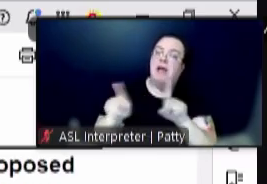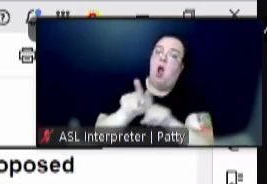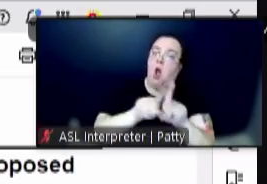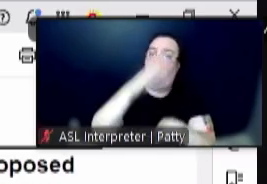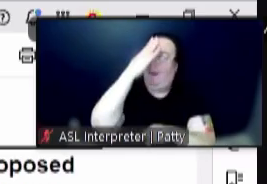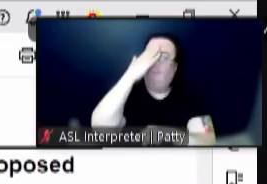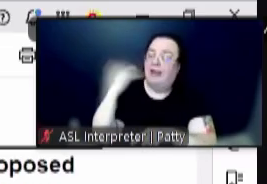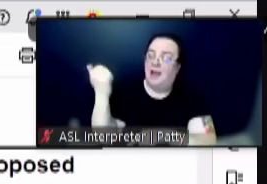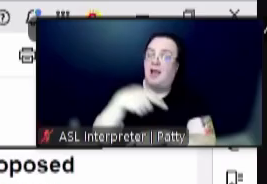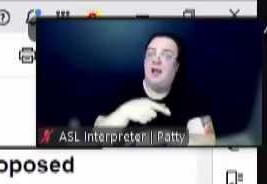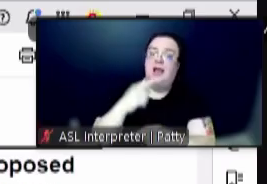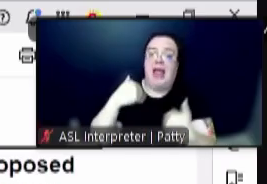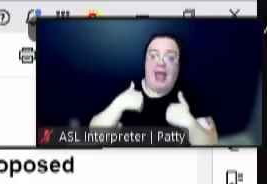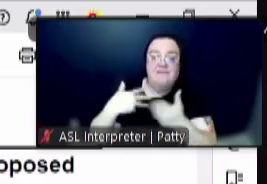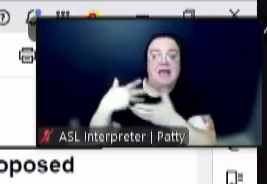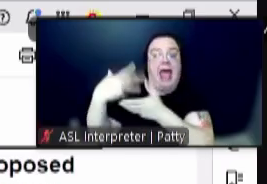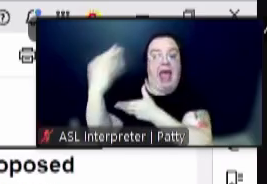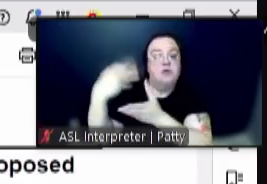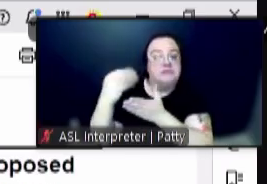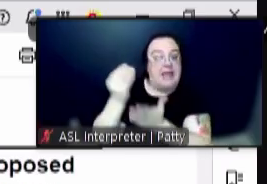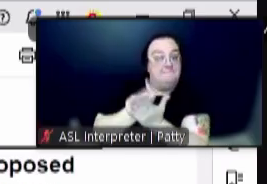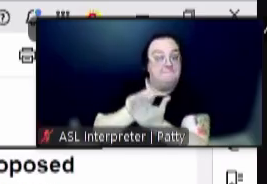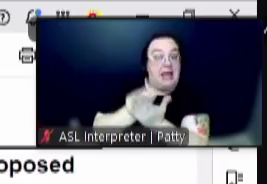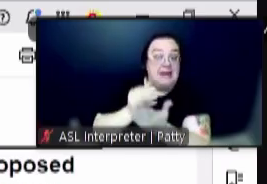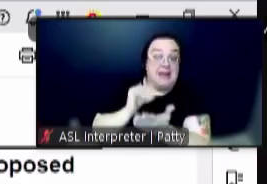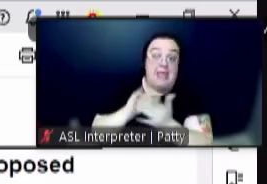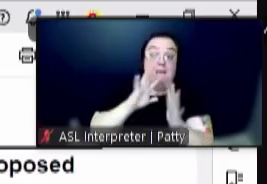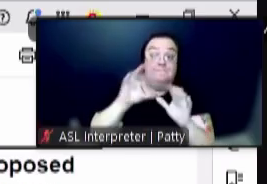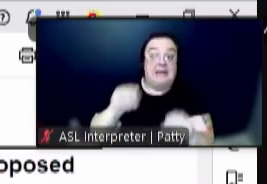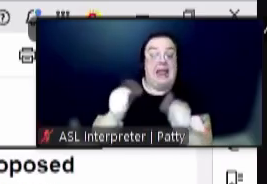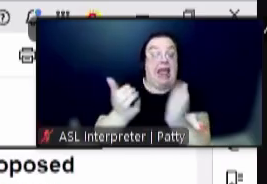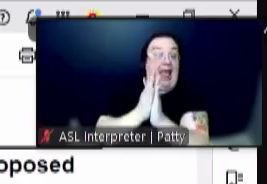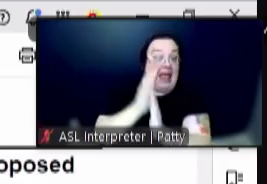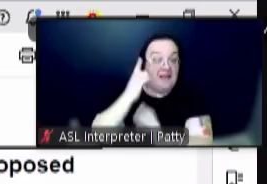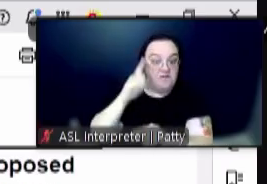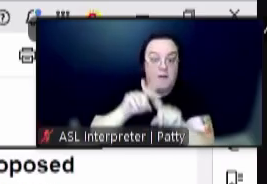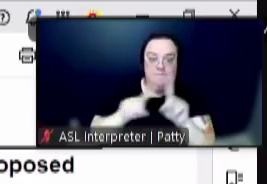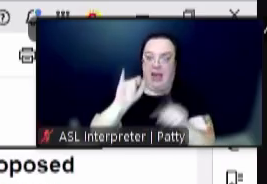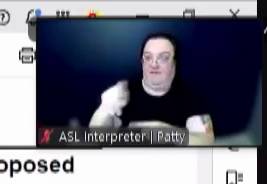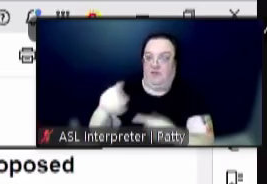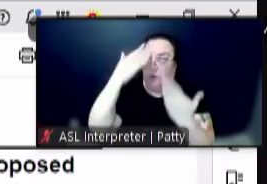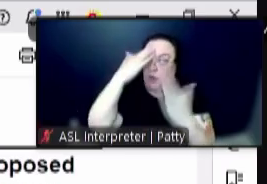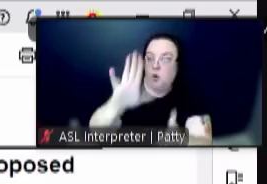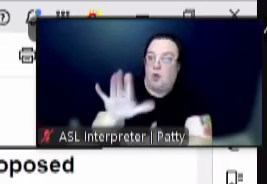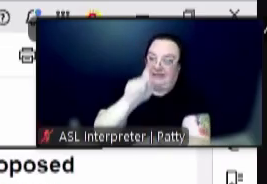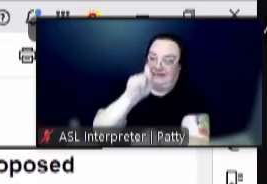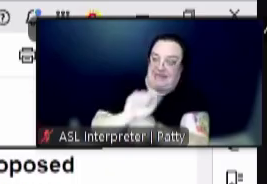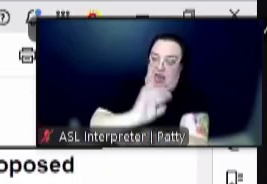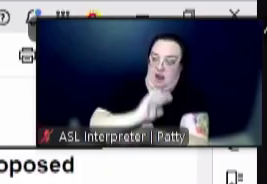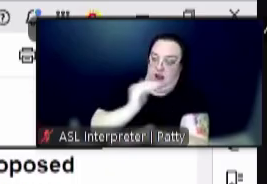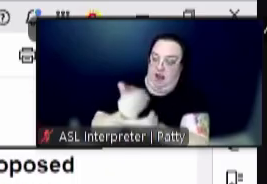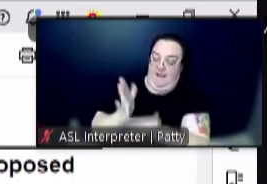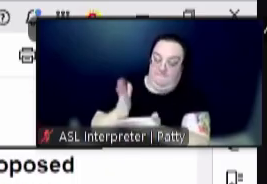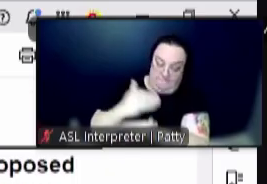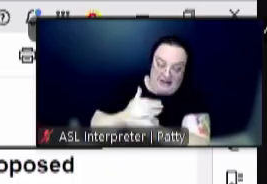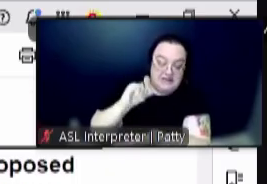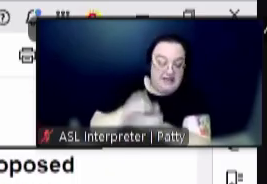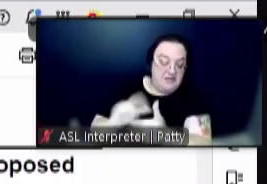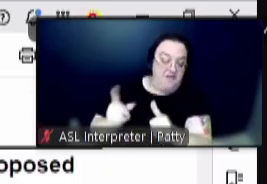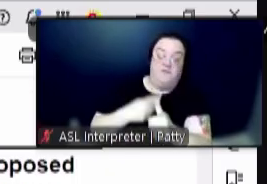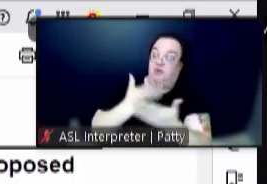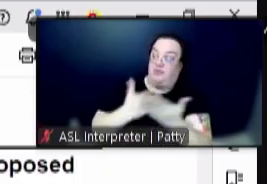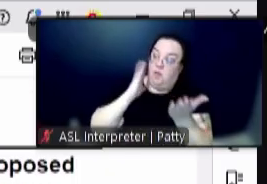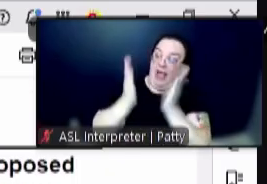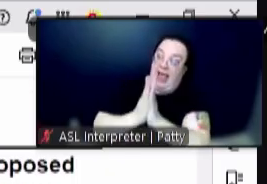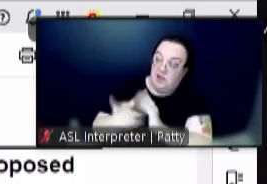outside funding that they could potentially ask for, but if you don't know what your budget is, that's the first thing they're gonna ask you for, is let me see your budget.